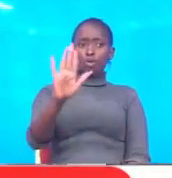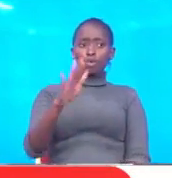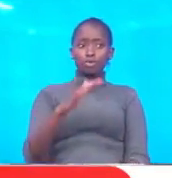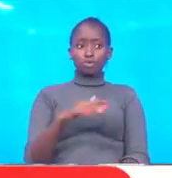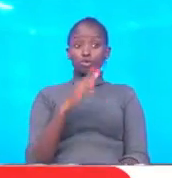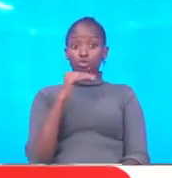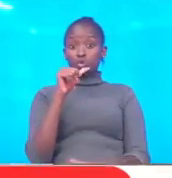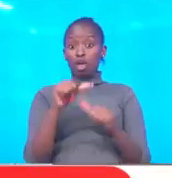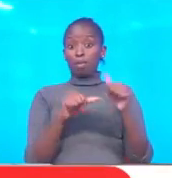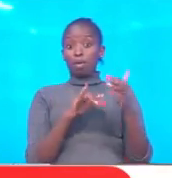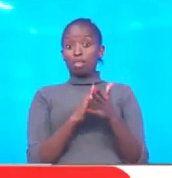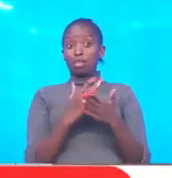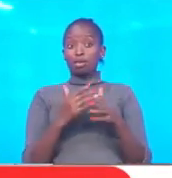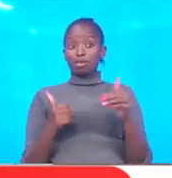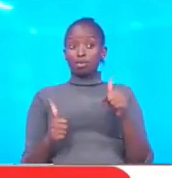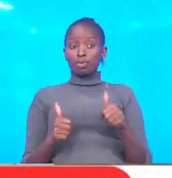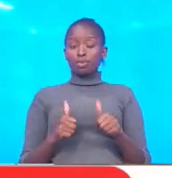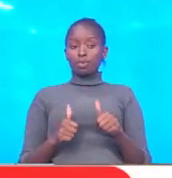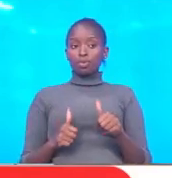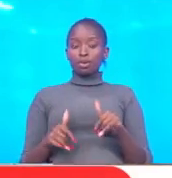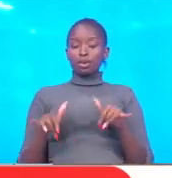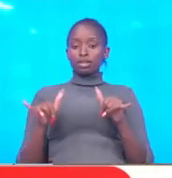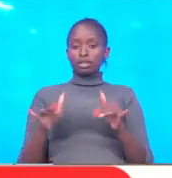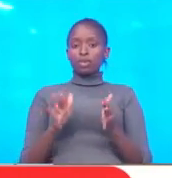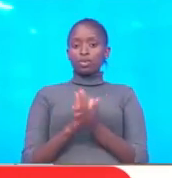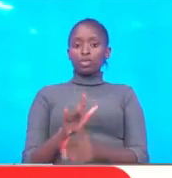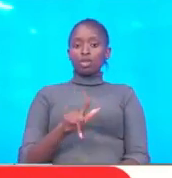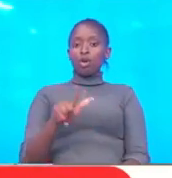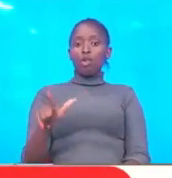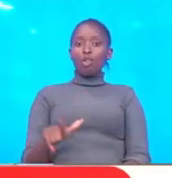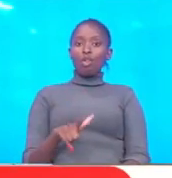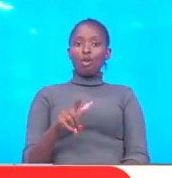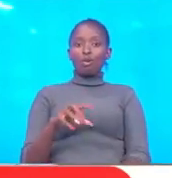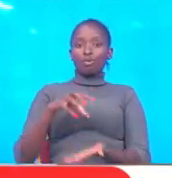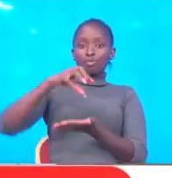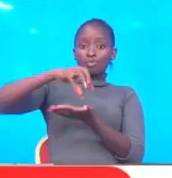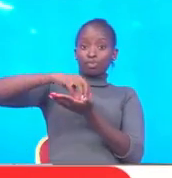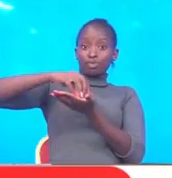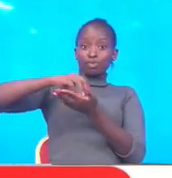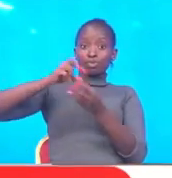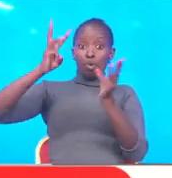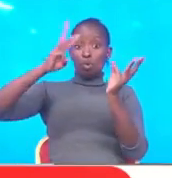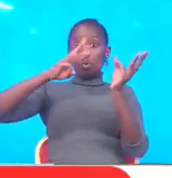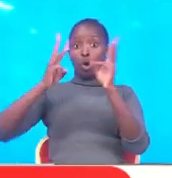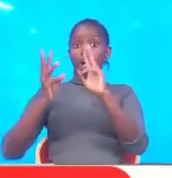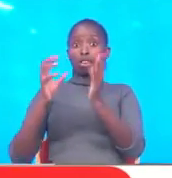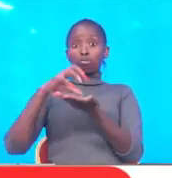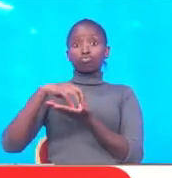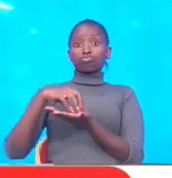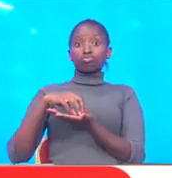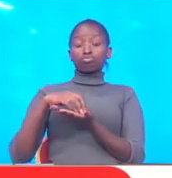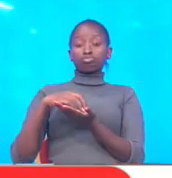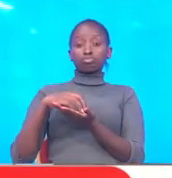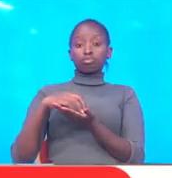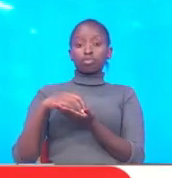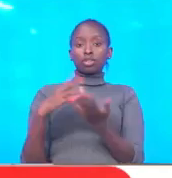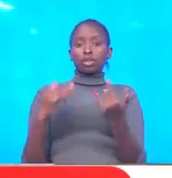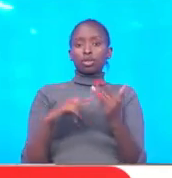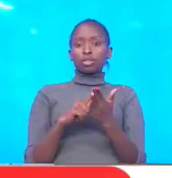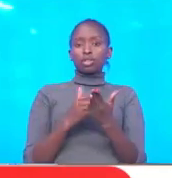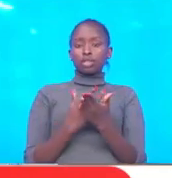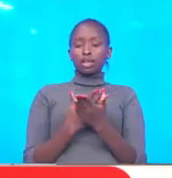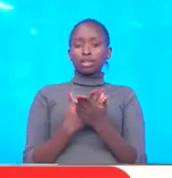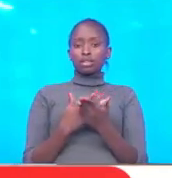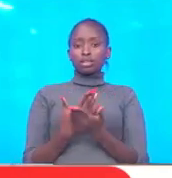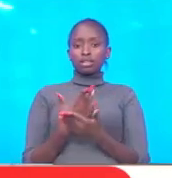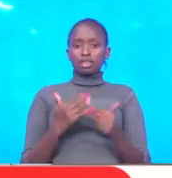very resilient, that are acclimatized to local conditions and local climatical conditions. So this is the one weapon that our farmers